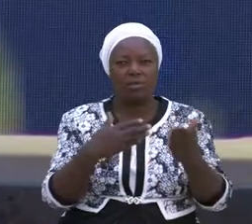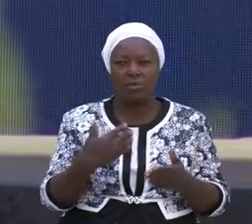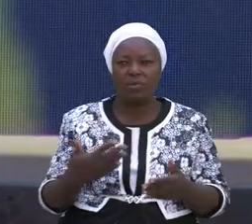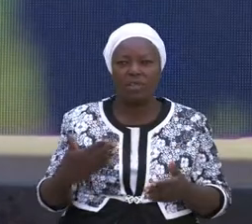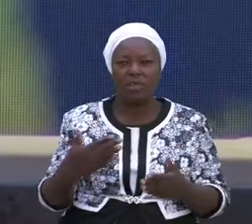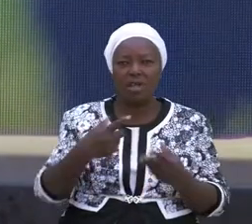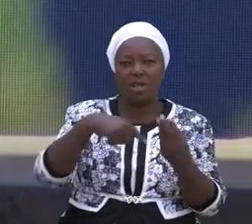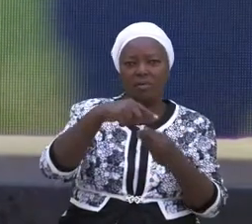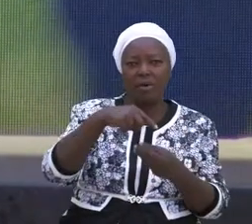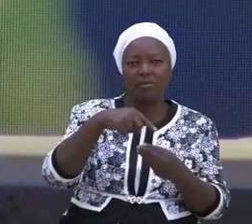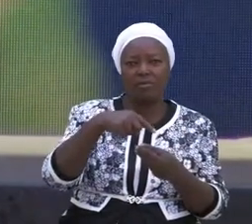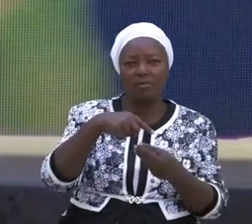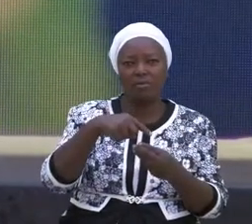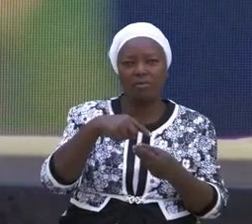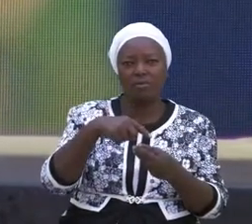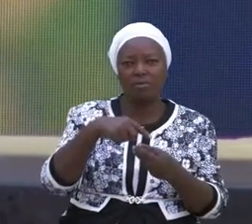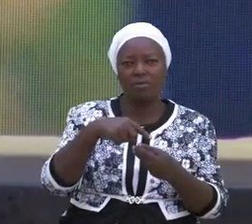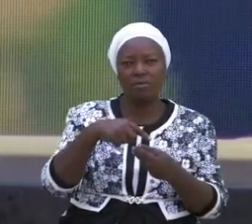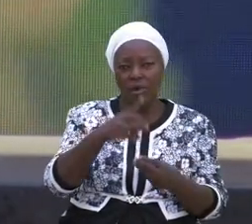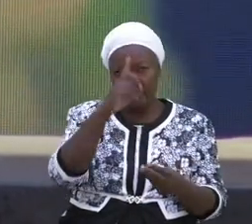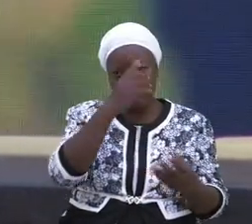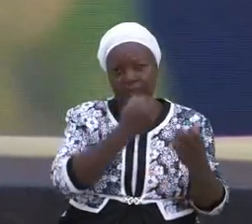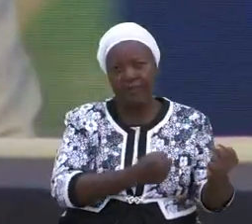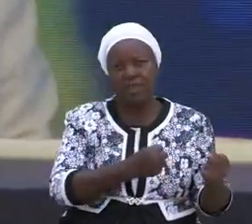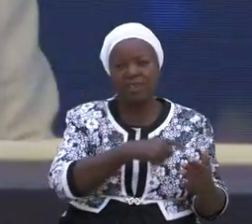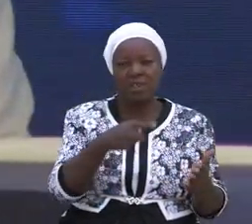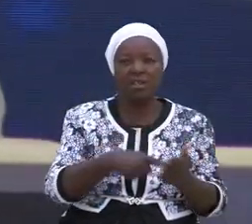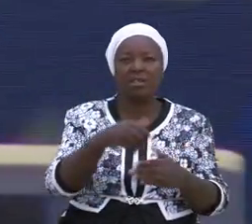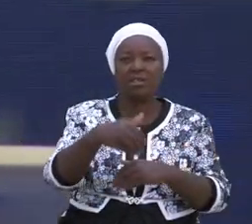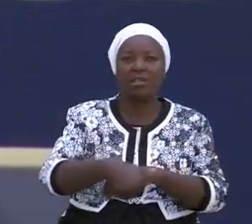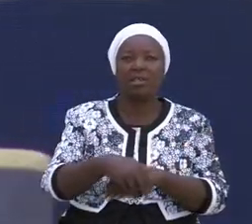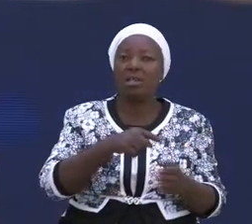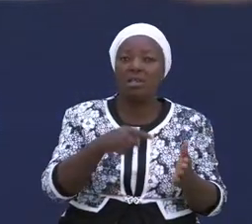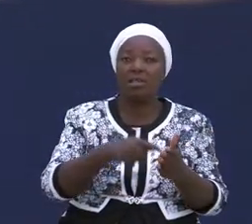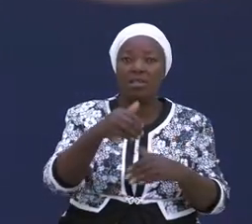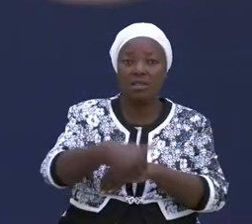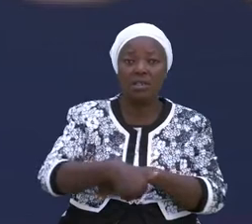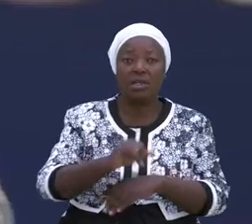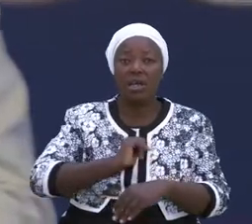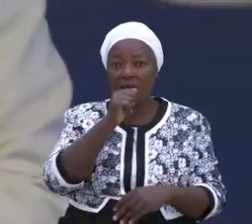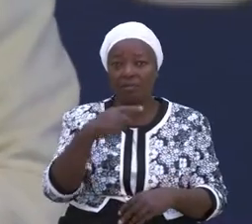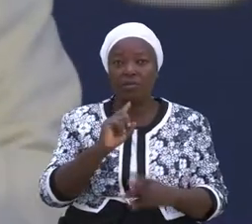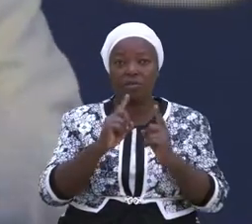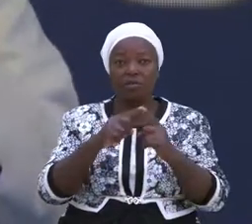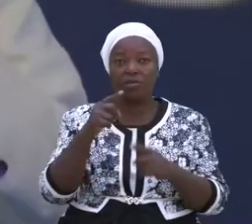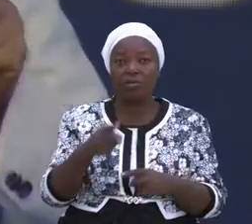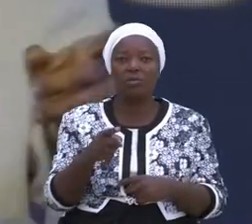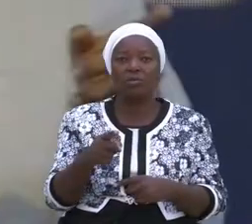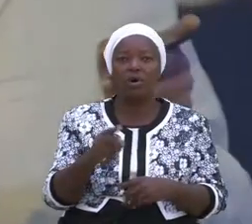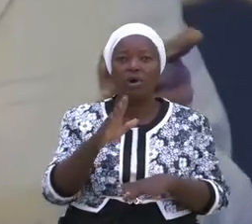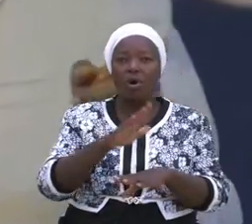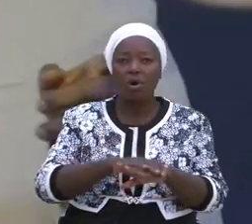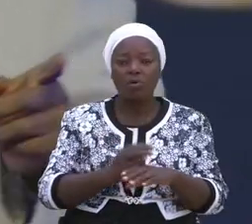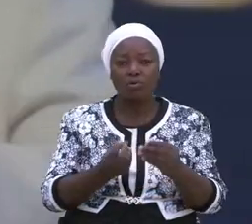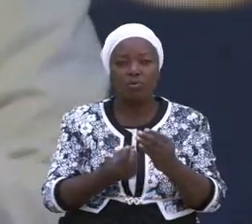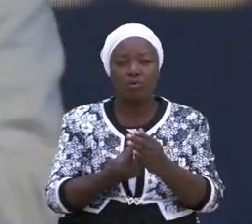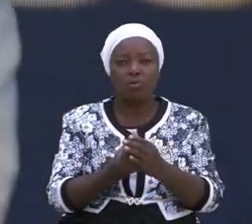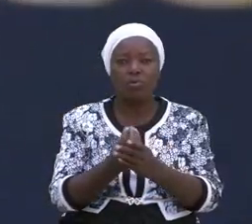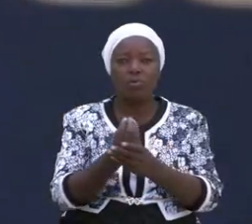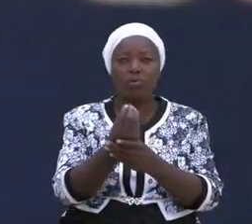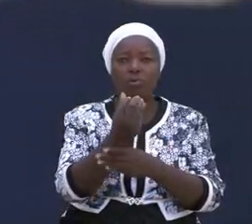about faith tonight. Tonight, I'm speaking to you on growing